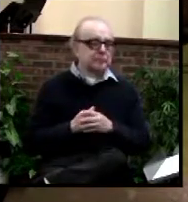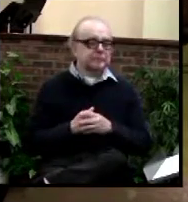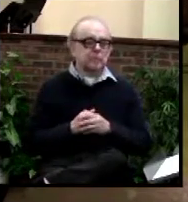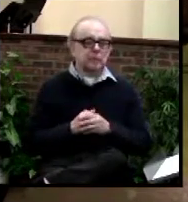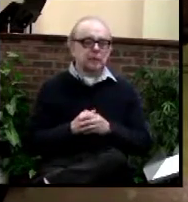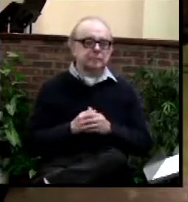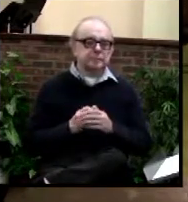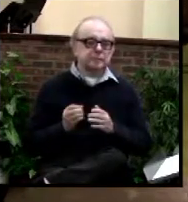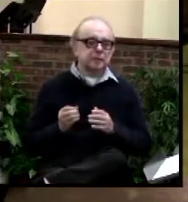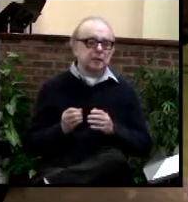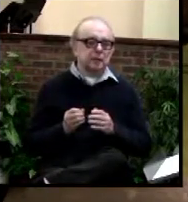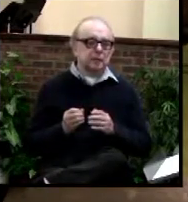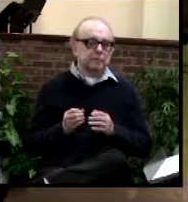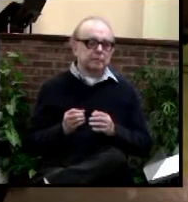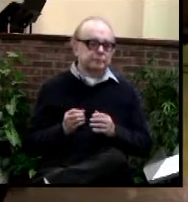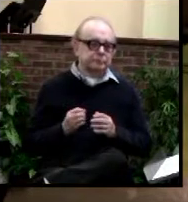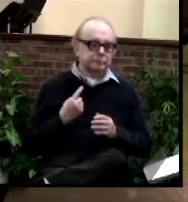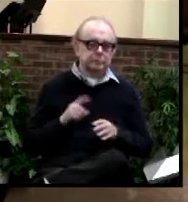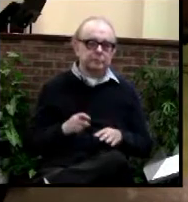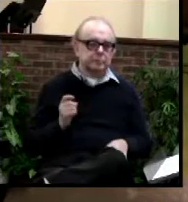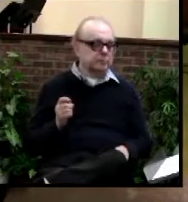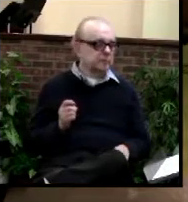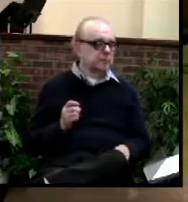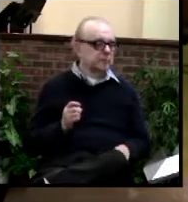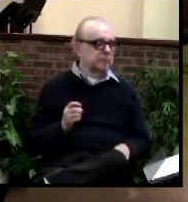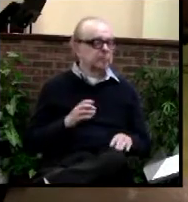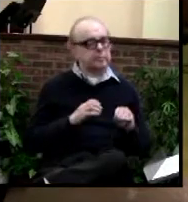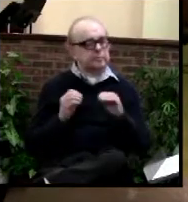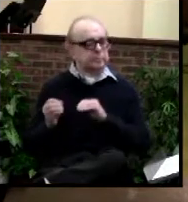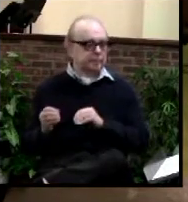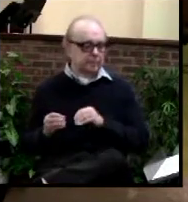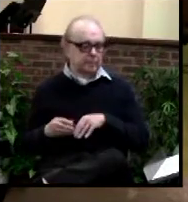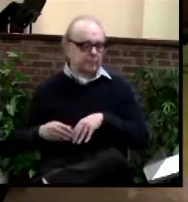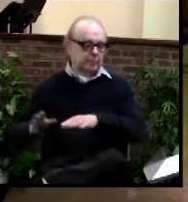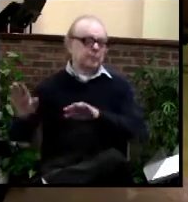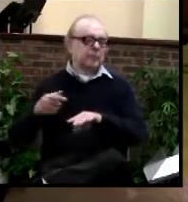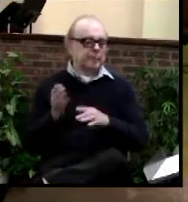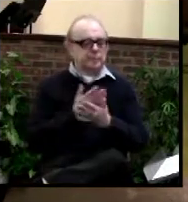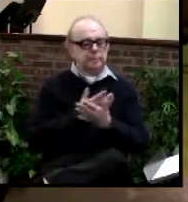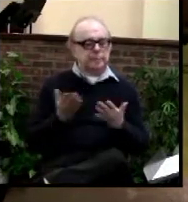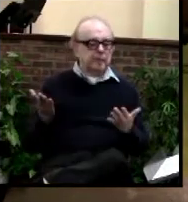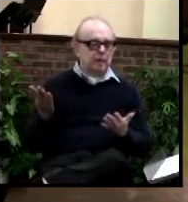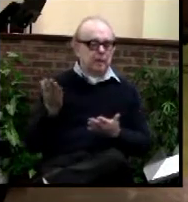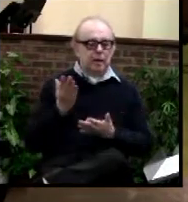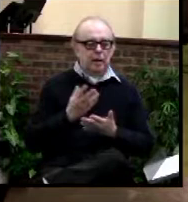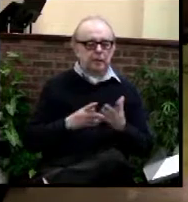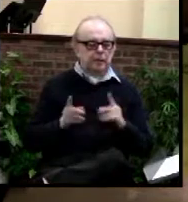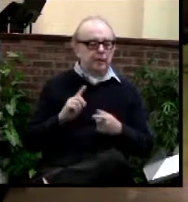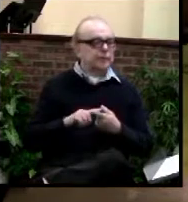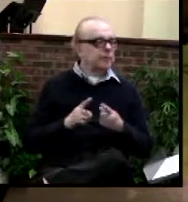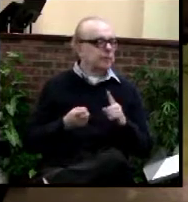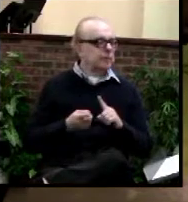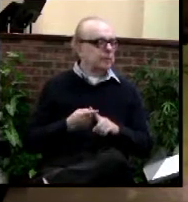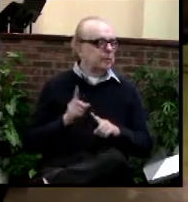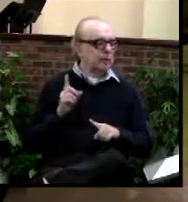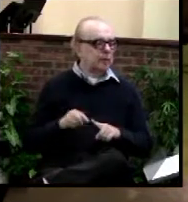And we need to move away from the things of some of these friendships, and we need to start moving